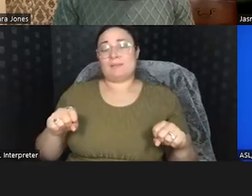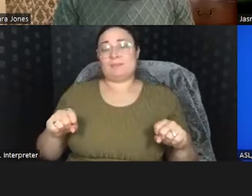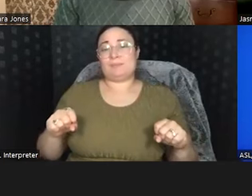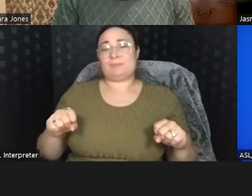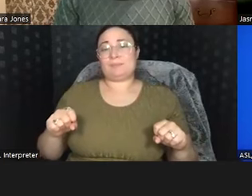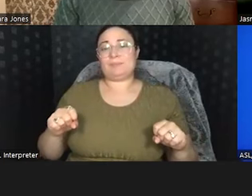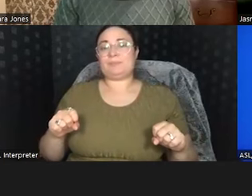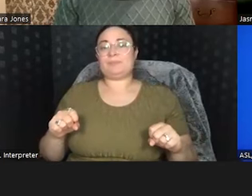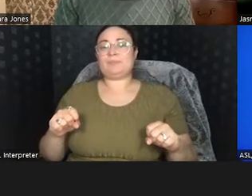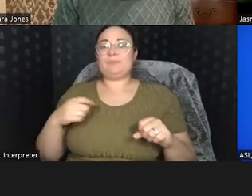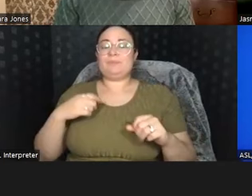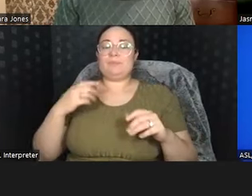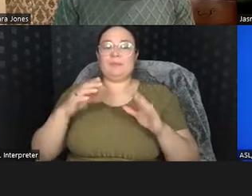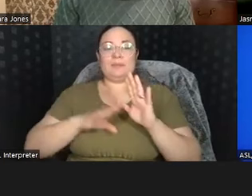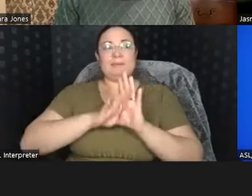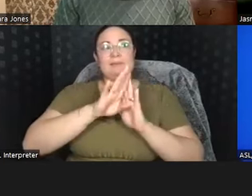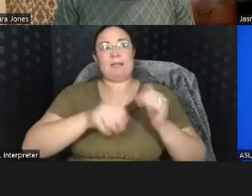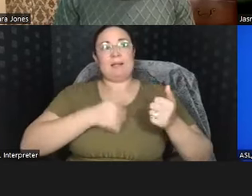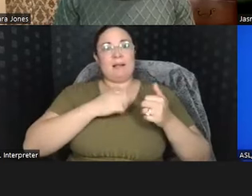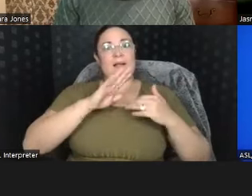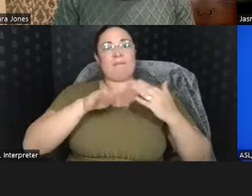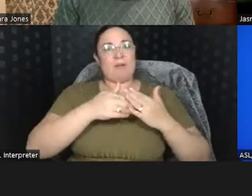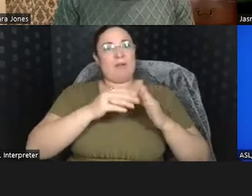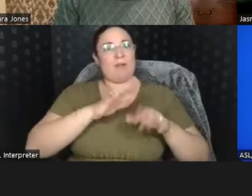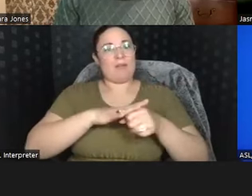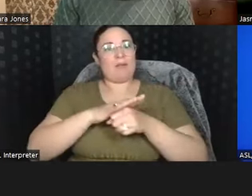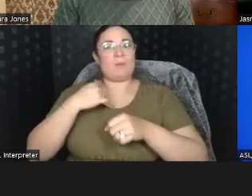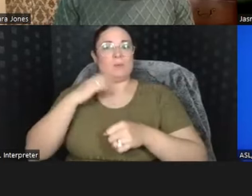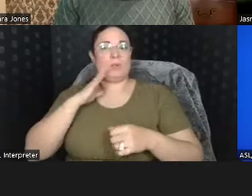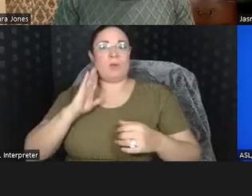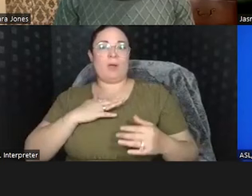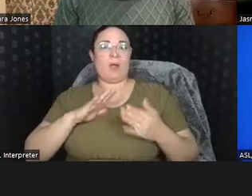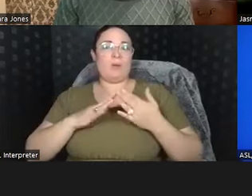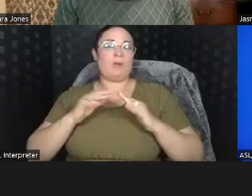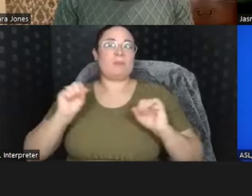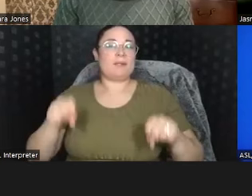excel in life in all of the different areas that we know our community members can.